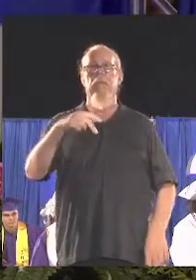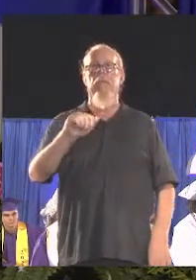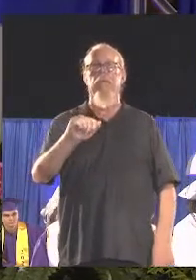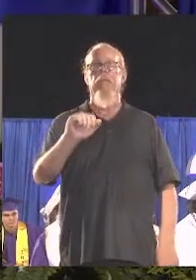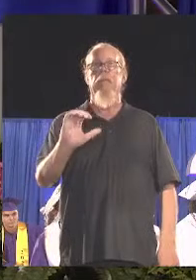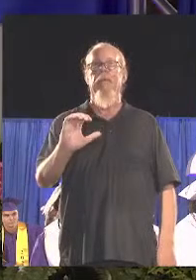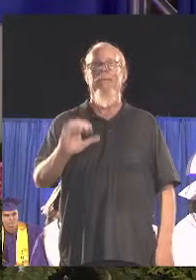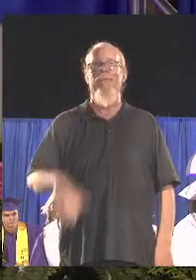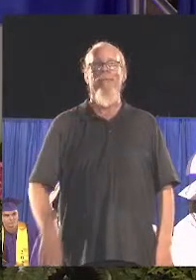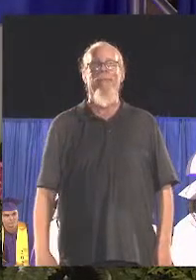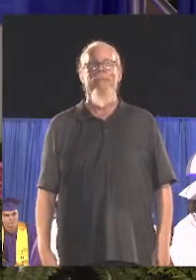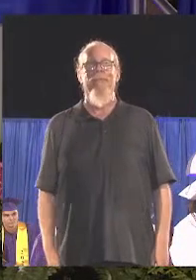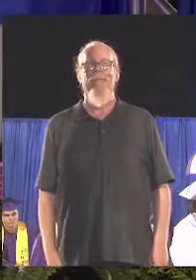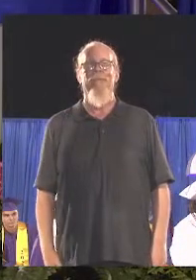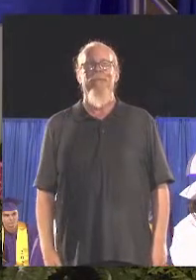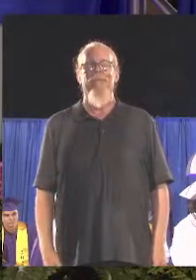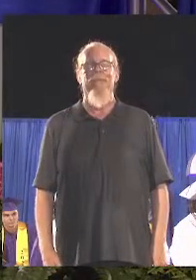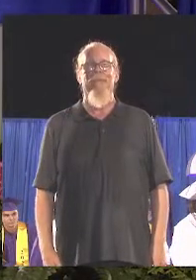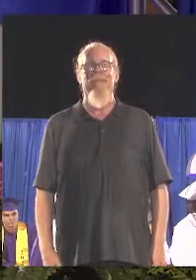Roa.